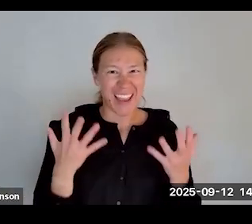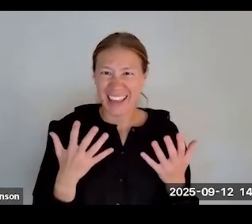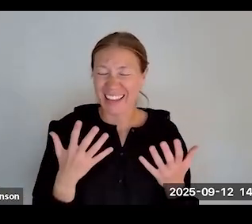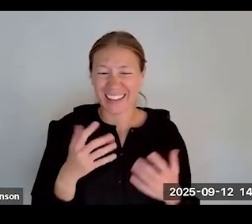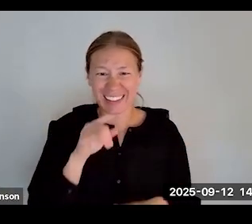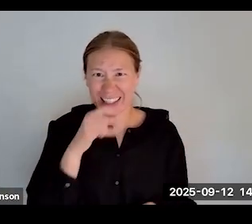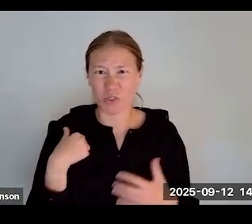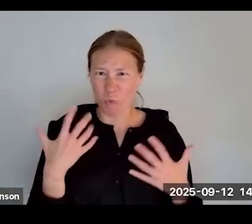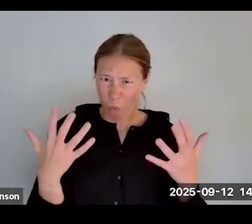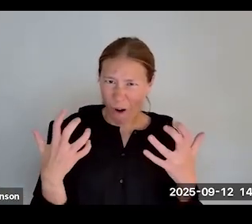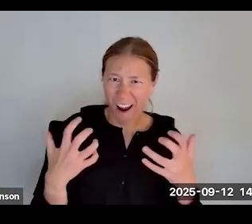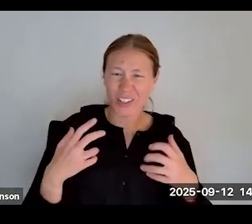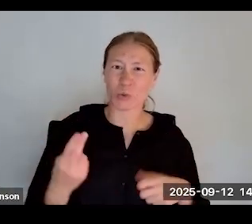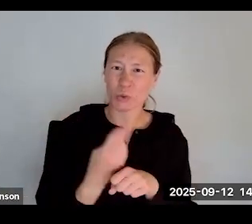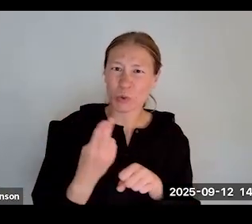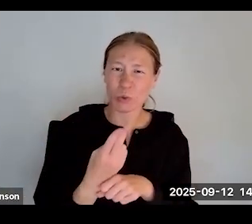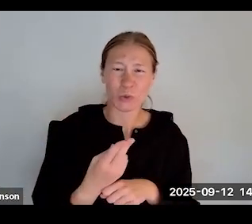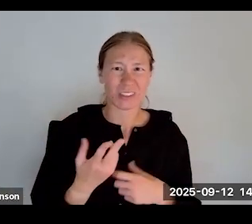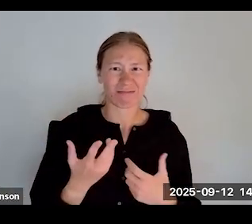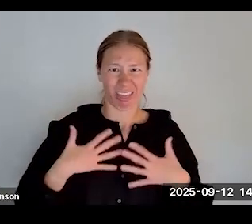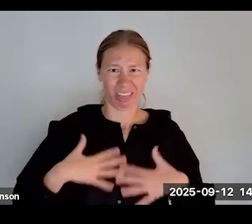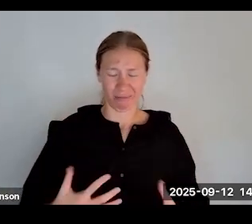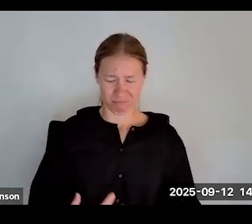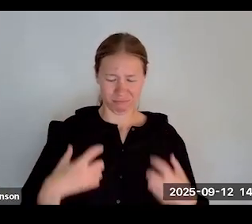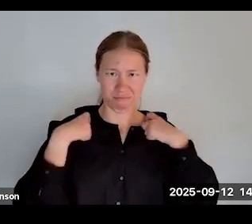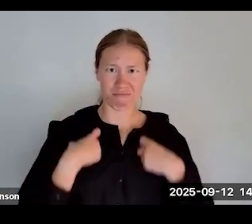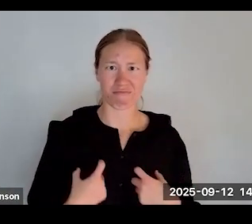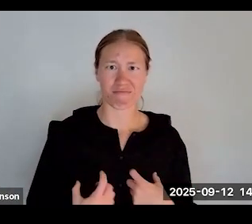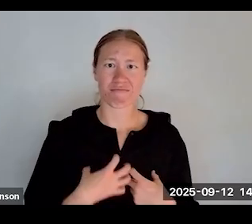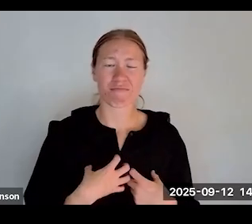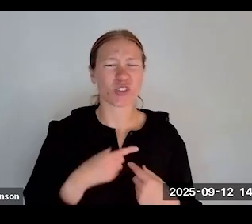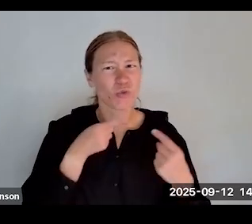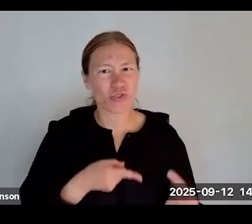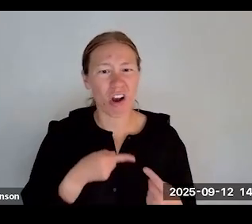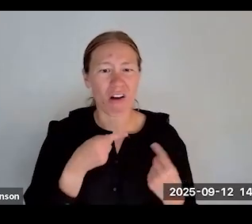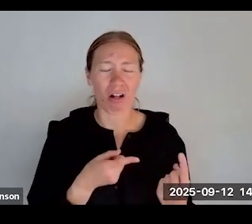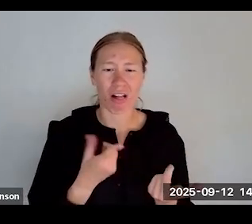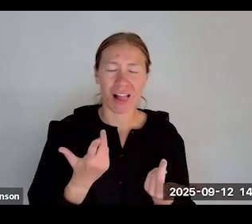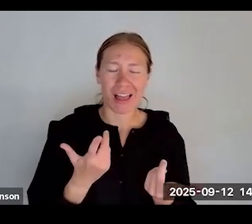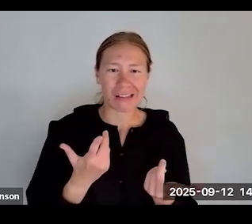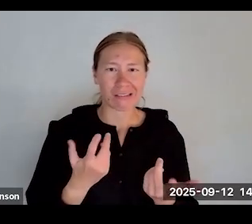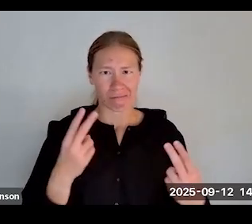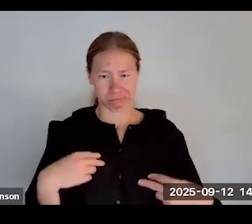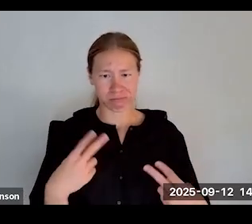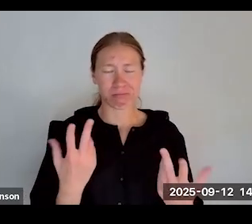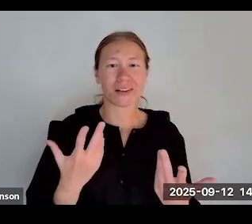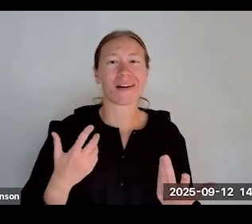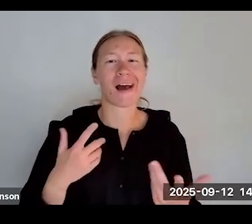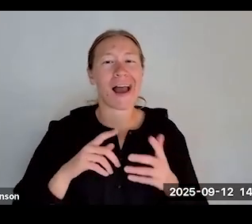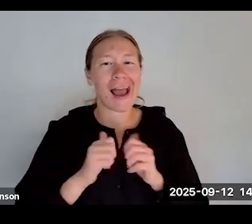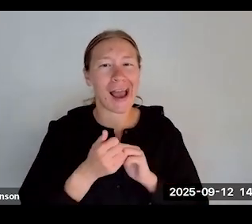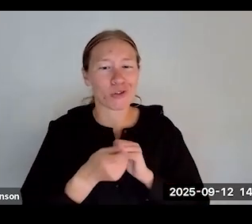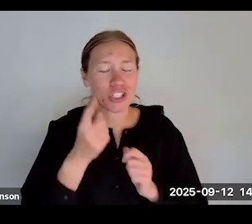so noticeably different, so she struggled. This book is about how she began to think of her hearing aids and chest piece